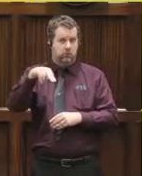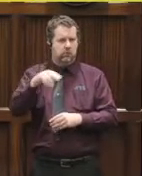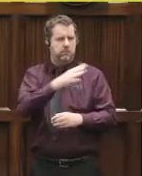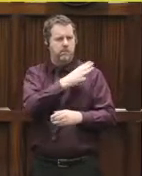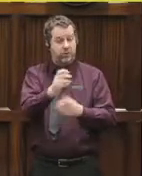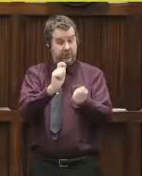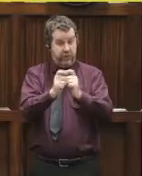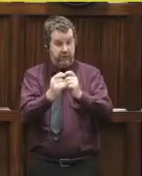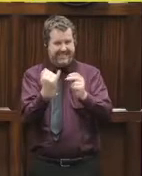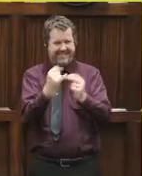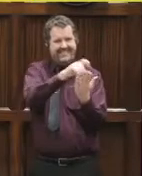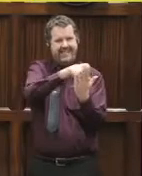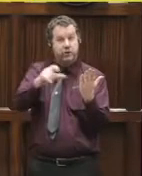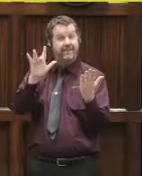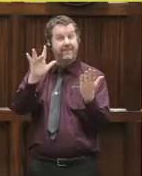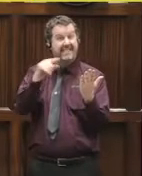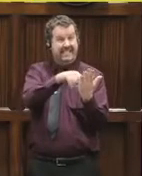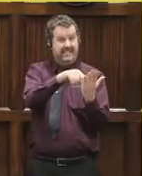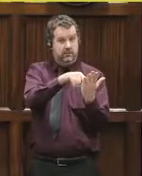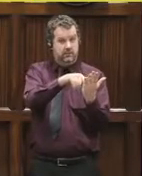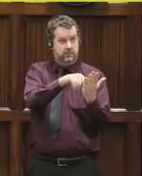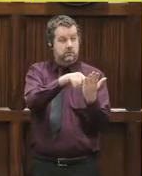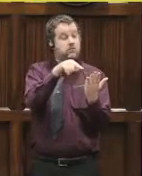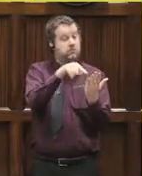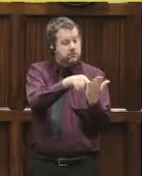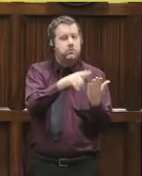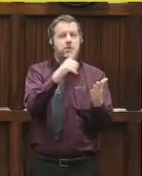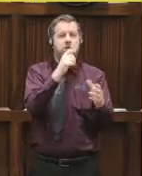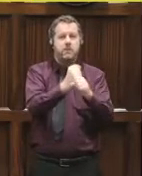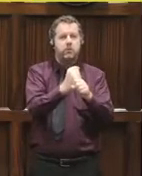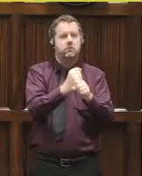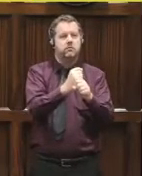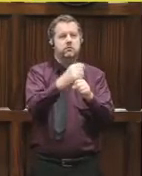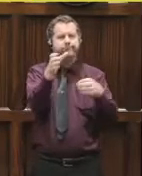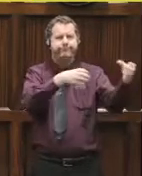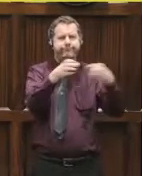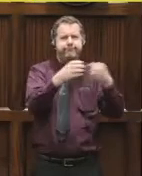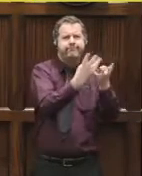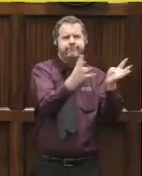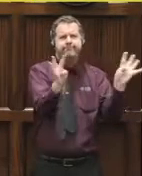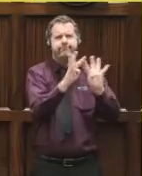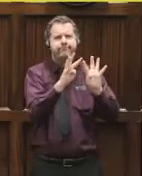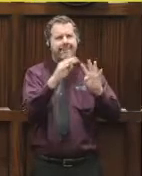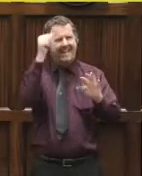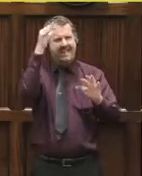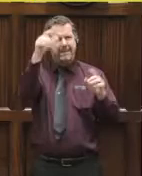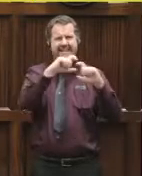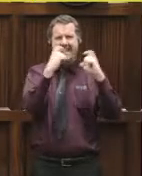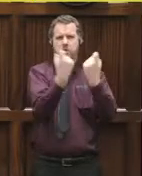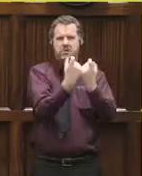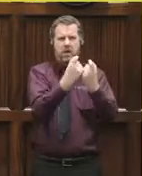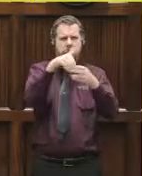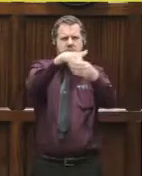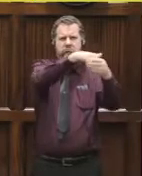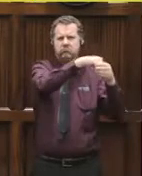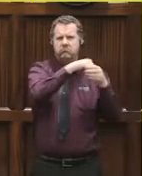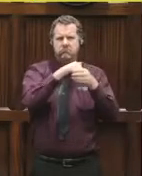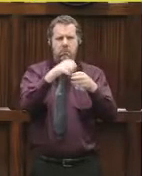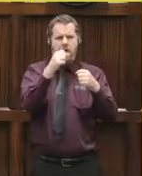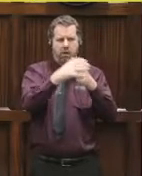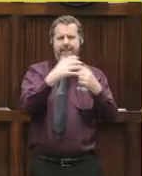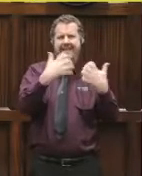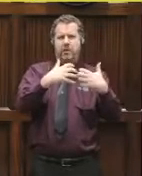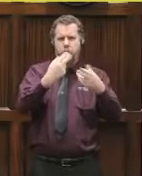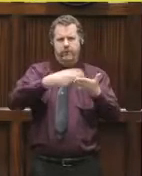15 of the bill, which provides for the composition of the Academic Council of a technological university.